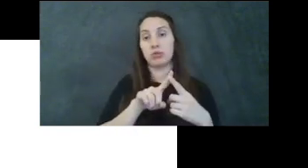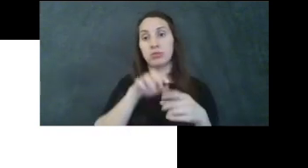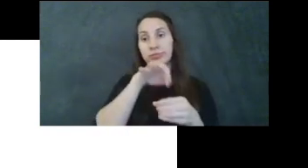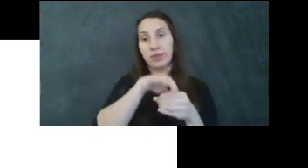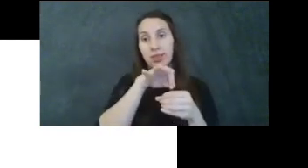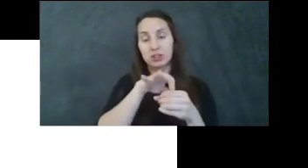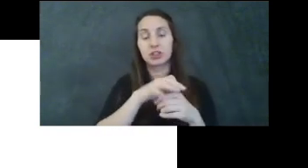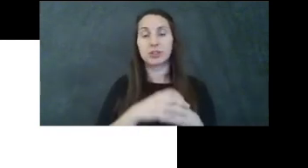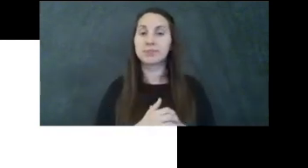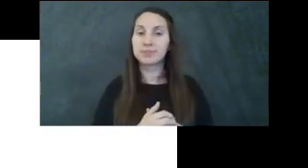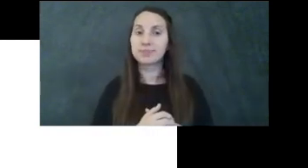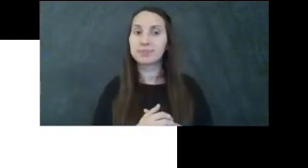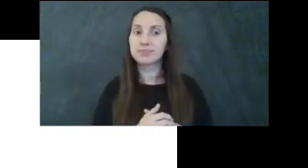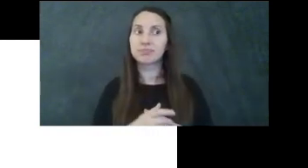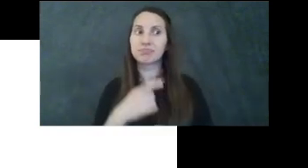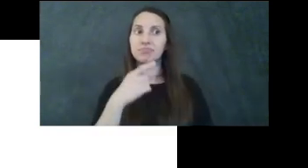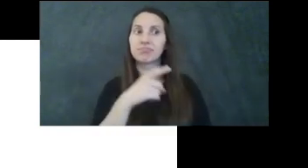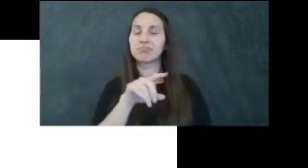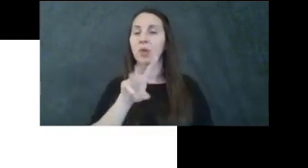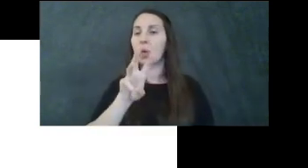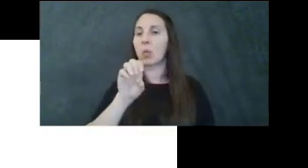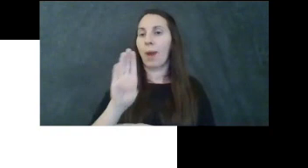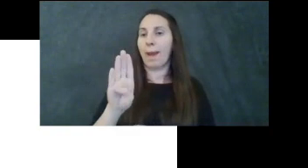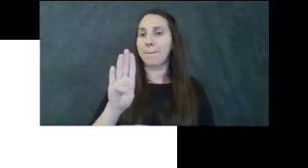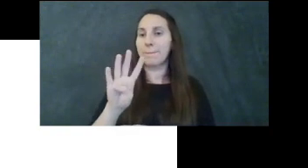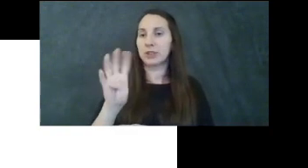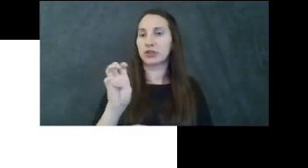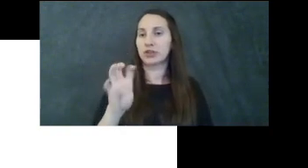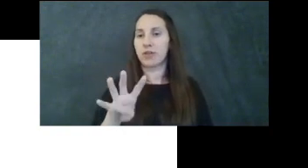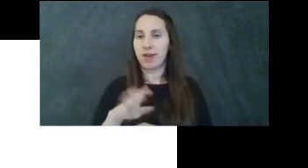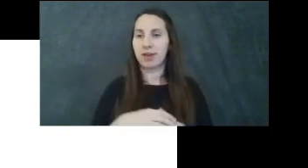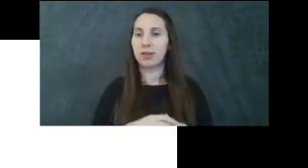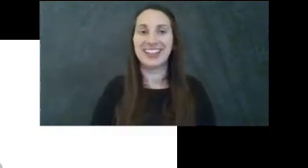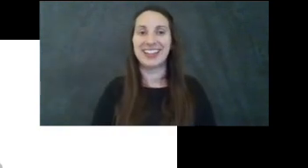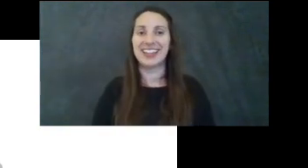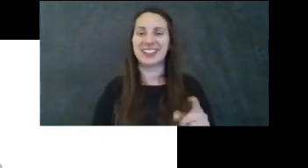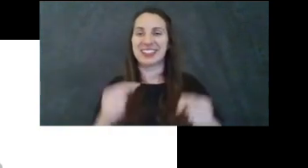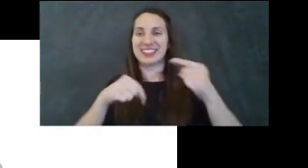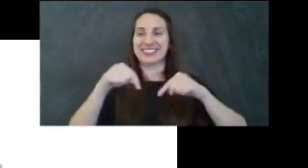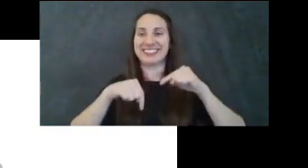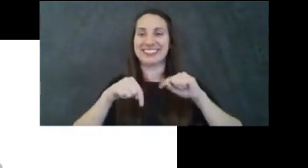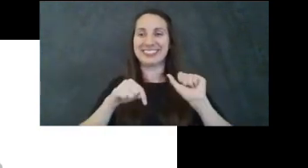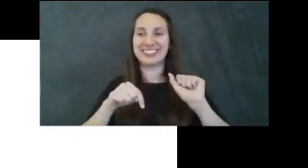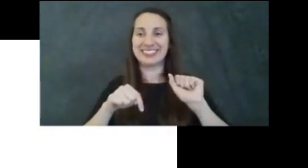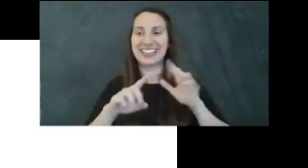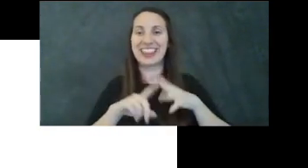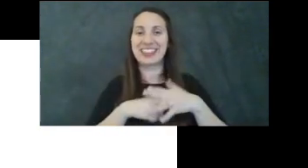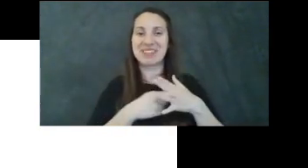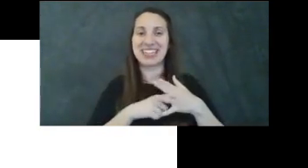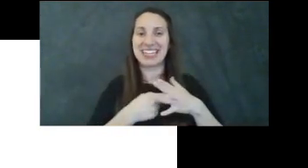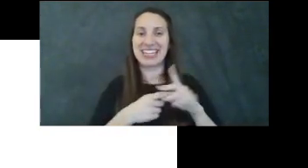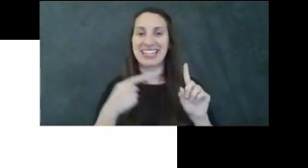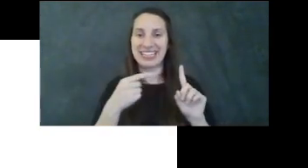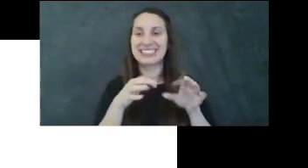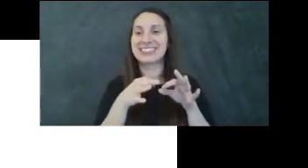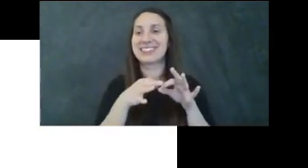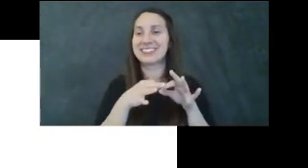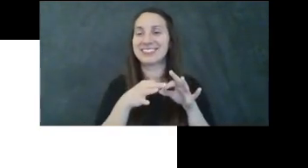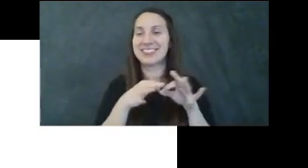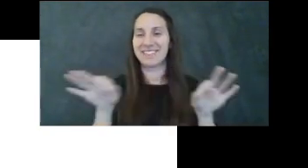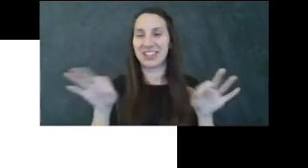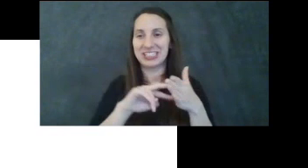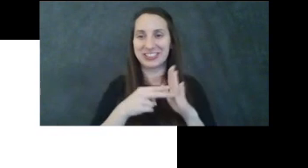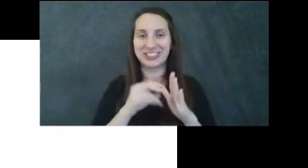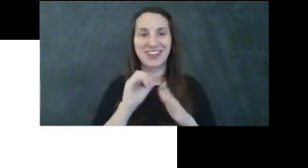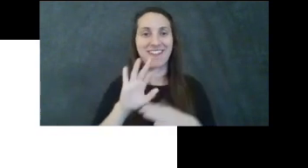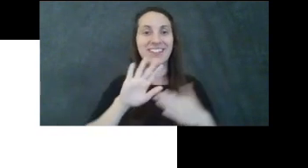was a web survey, not combined with a phone survey. The beginning is the definition of the